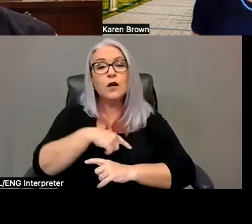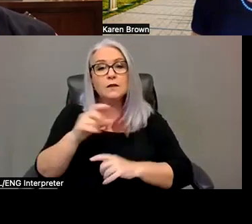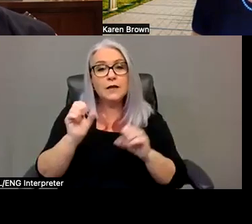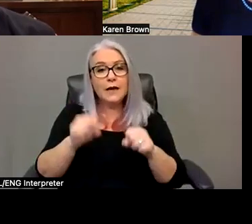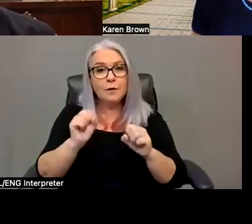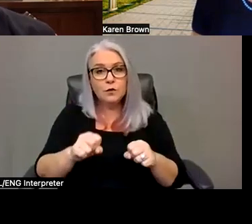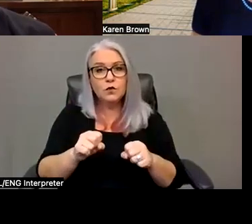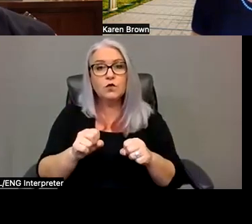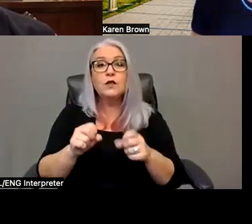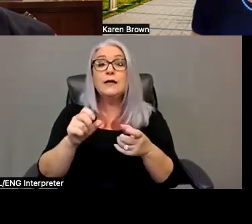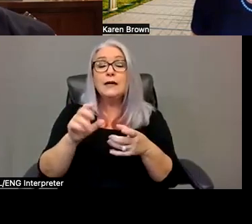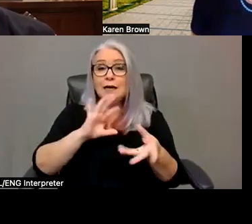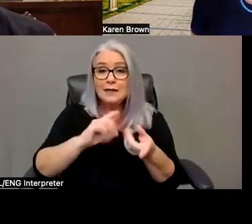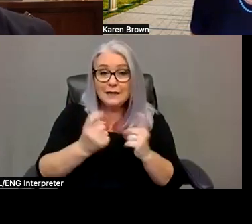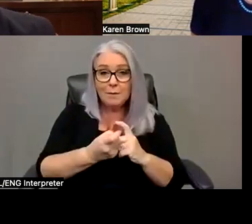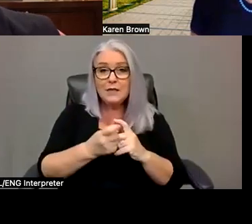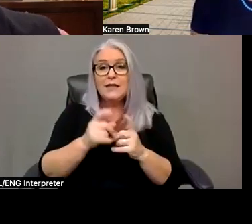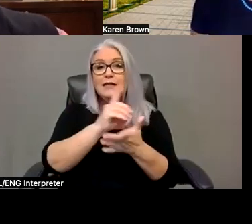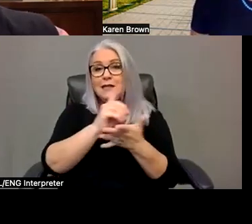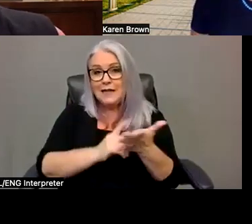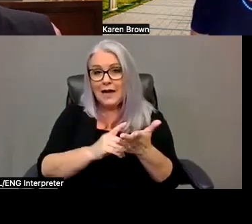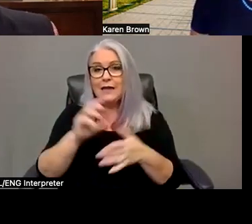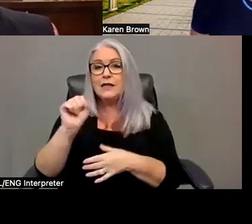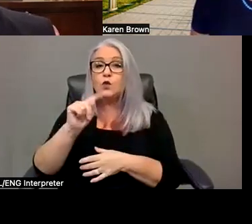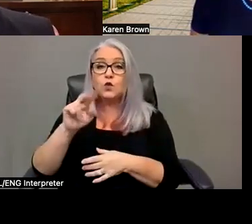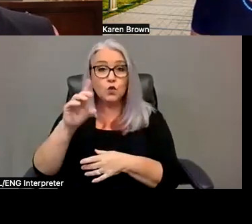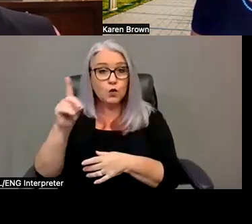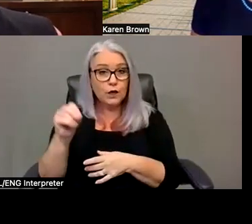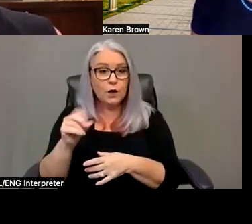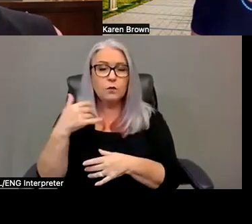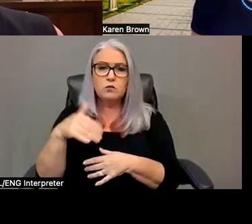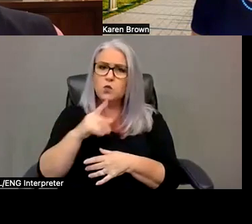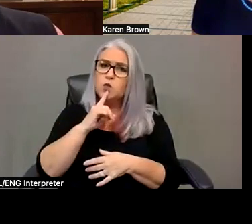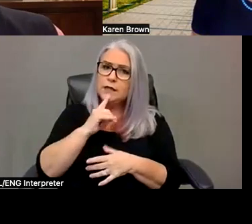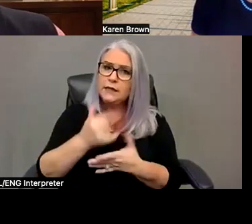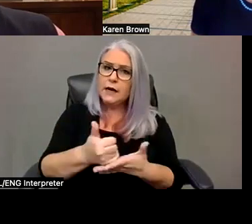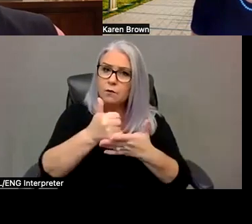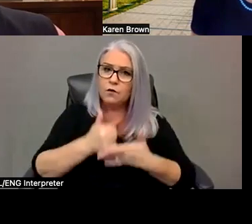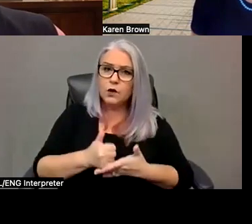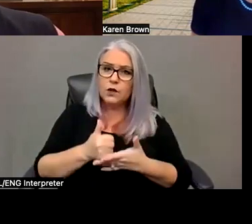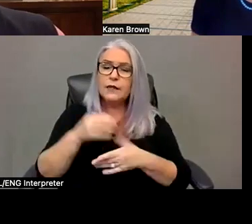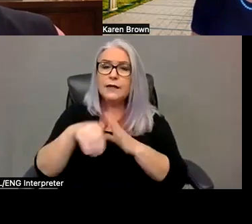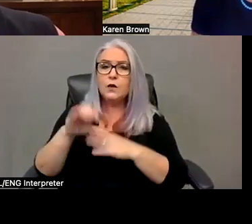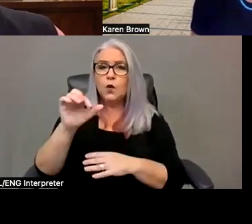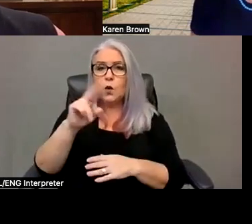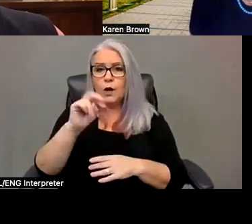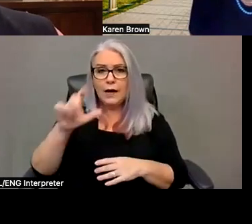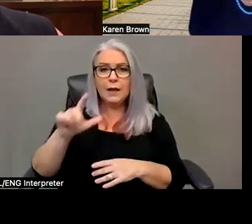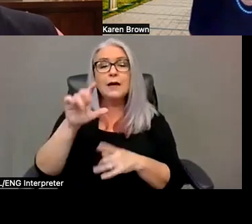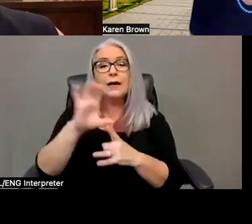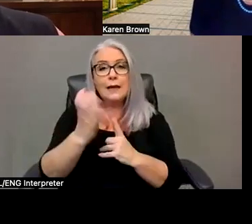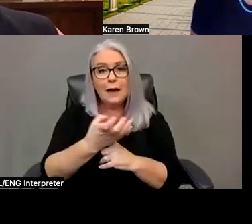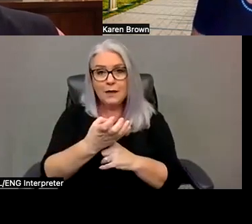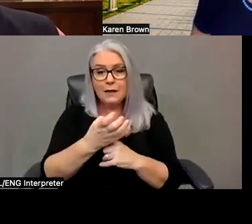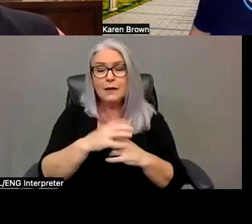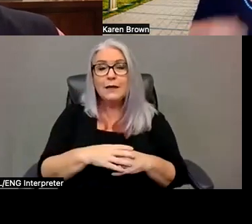Cornell Climate Adaptive Design Studio. And that was very helpful because it gave us some good plans